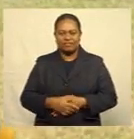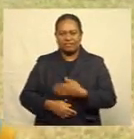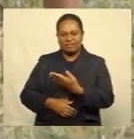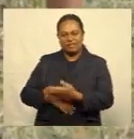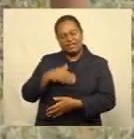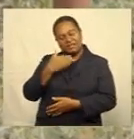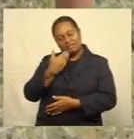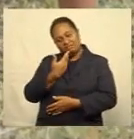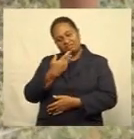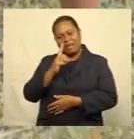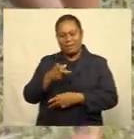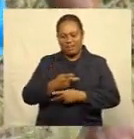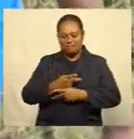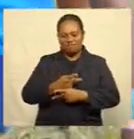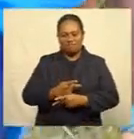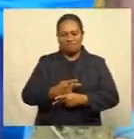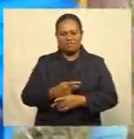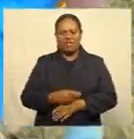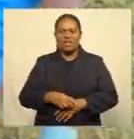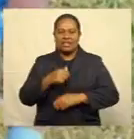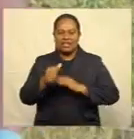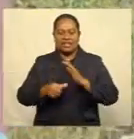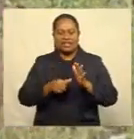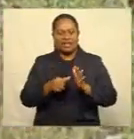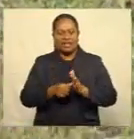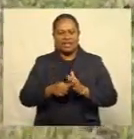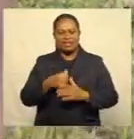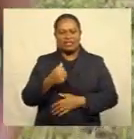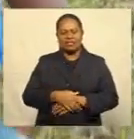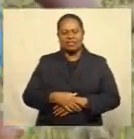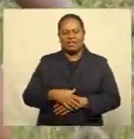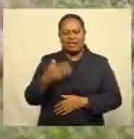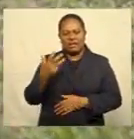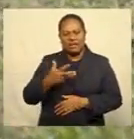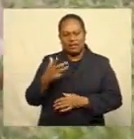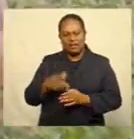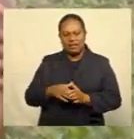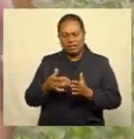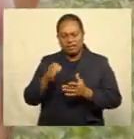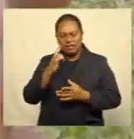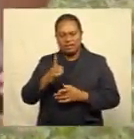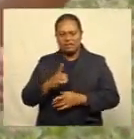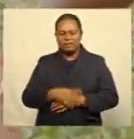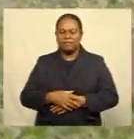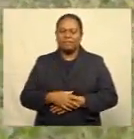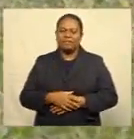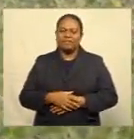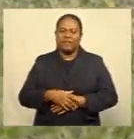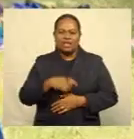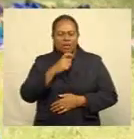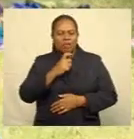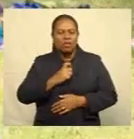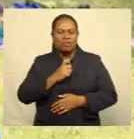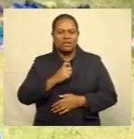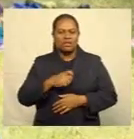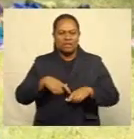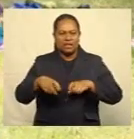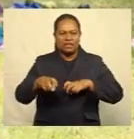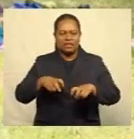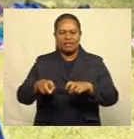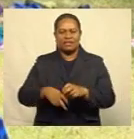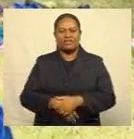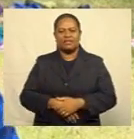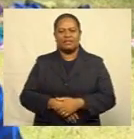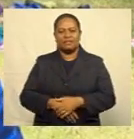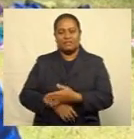determined, 16-year-old Passima Lavolalau is one of Budalevu Secondary School's promising athlete. Passima is